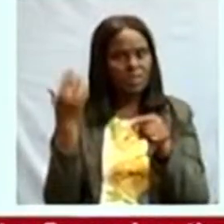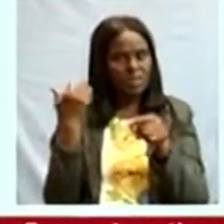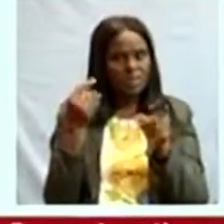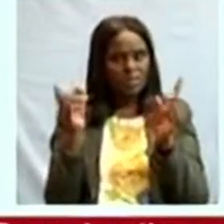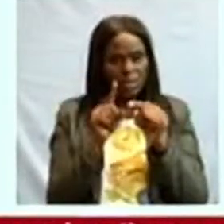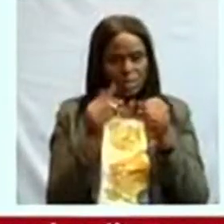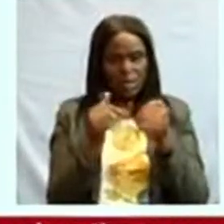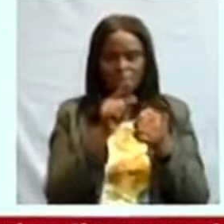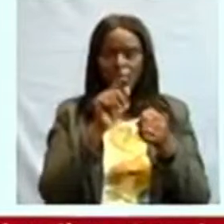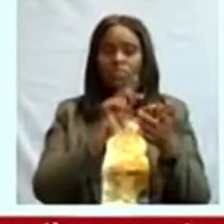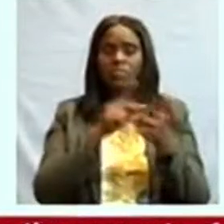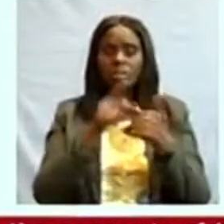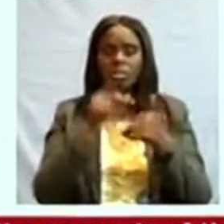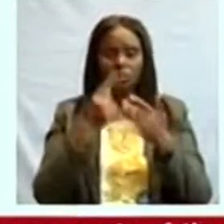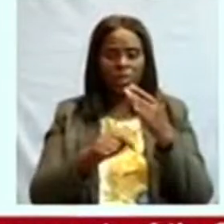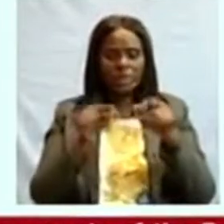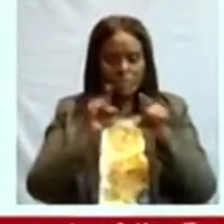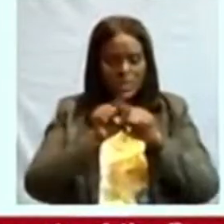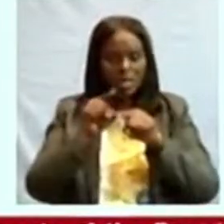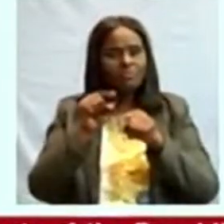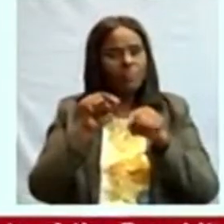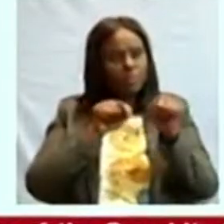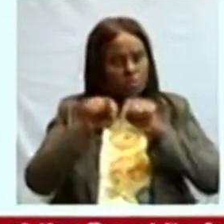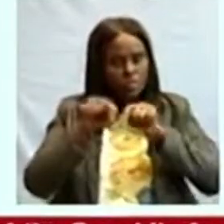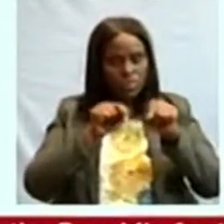when the program was being run manually.